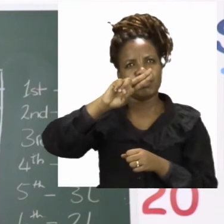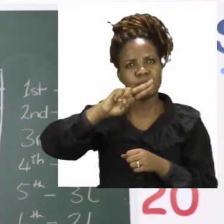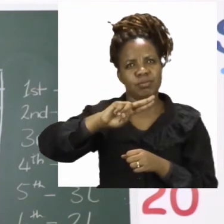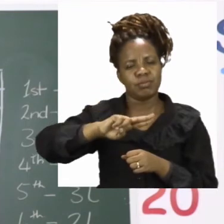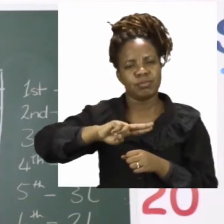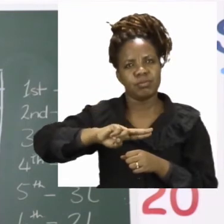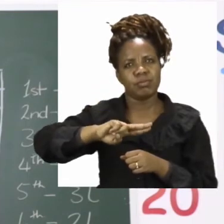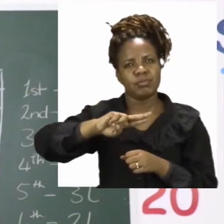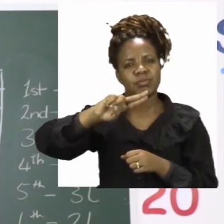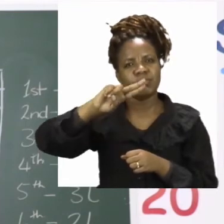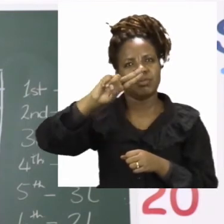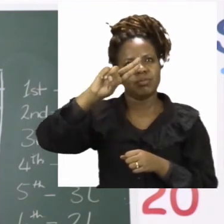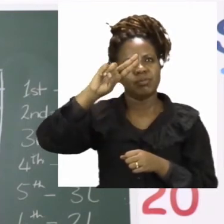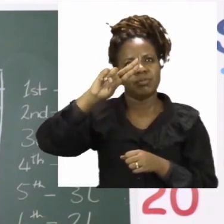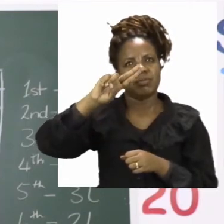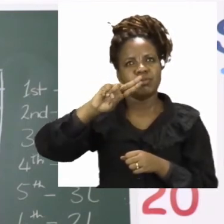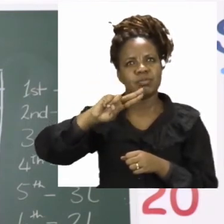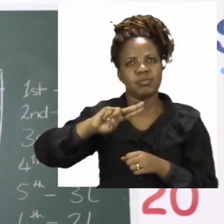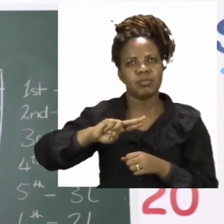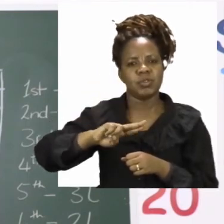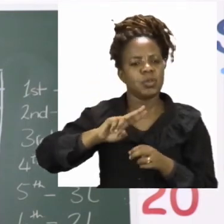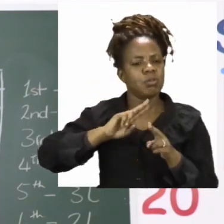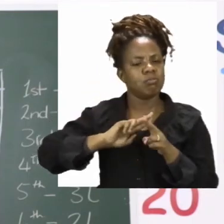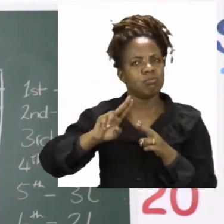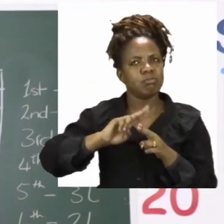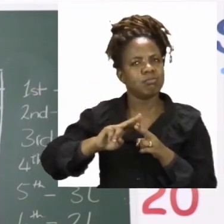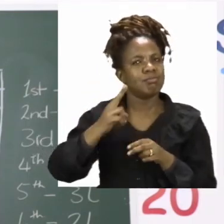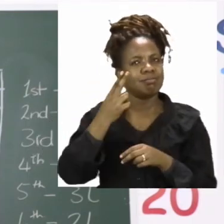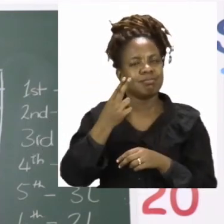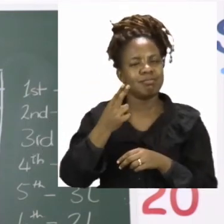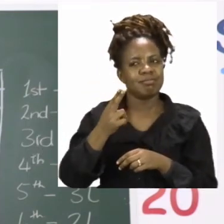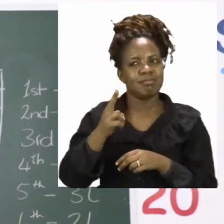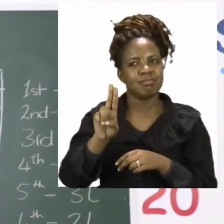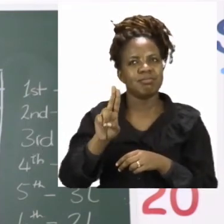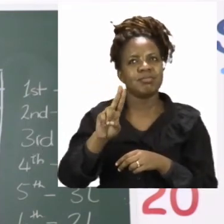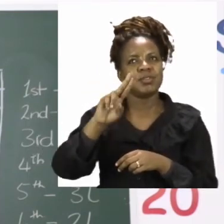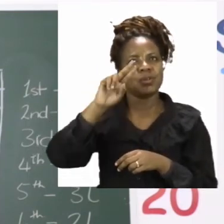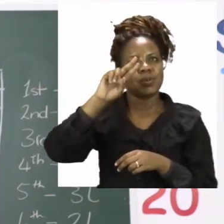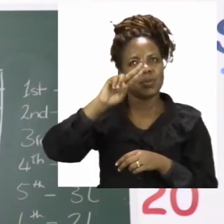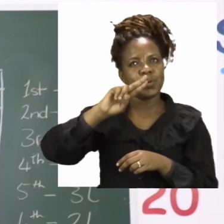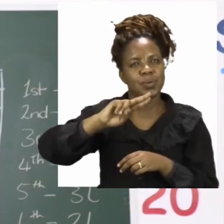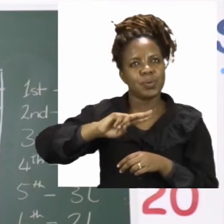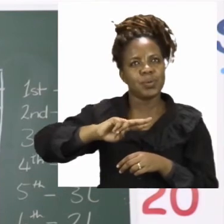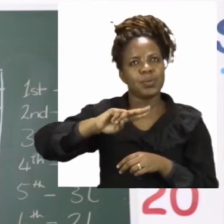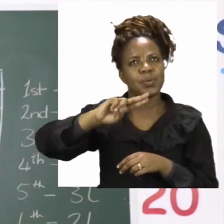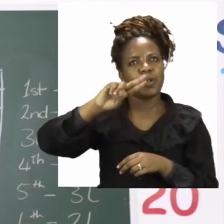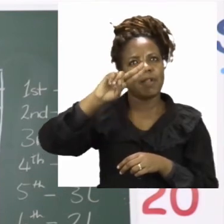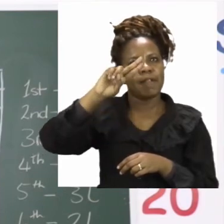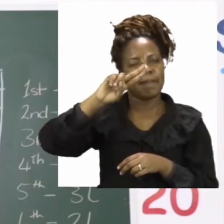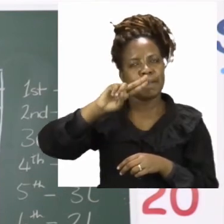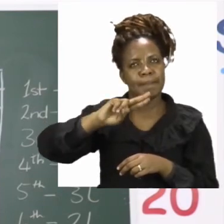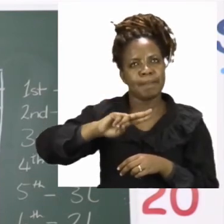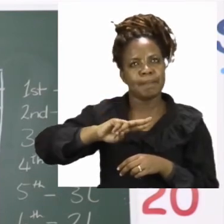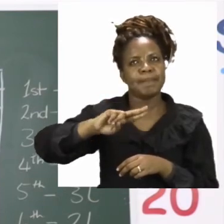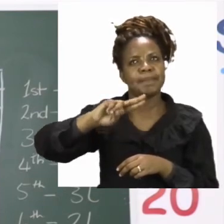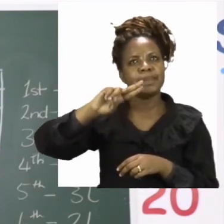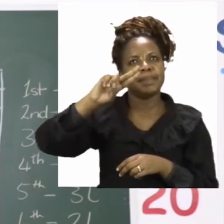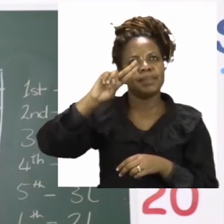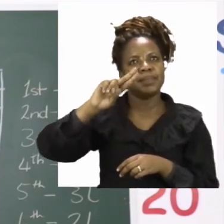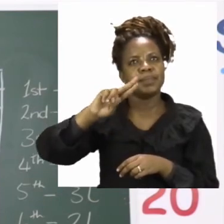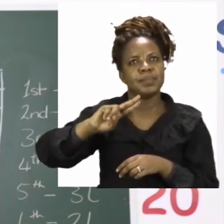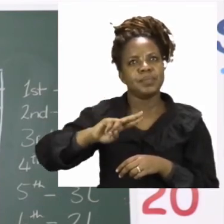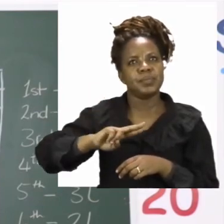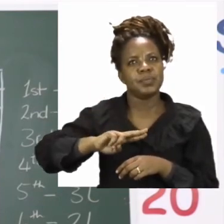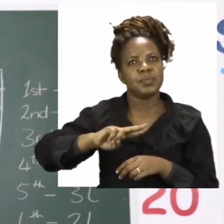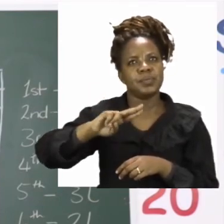color neatly. Try not to rush. And make sure that it is the correct week as well. In this